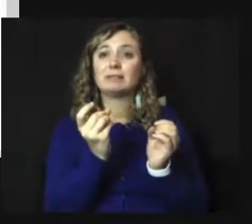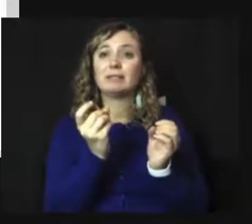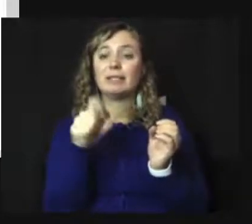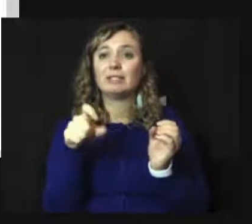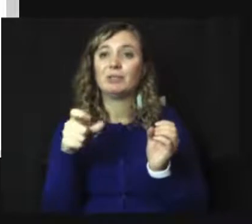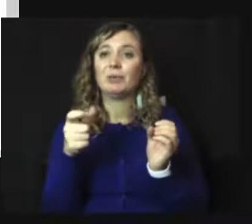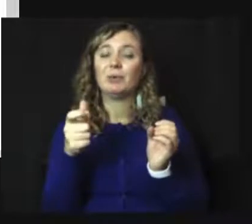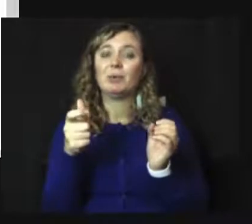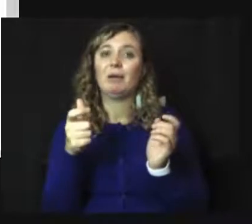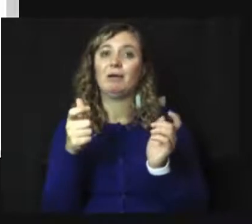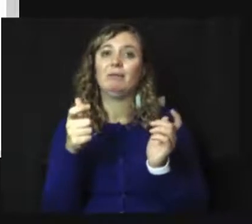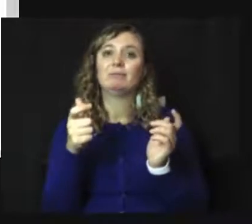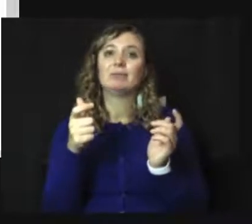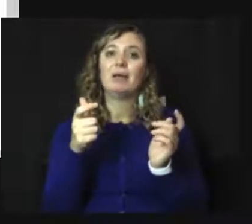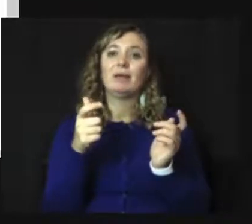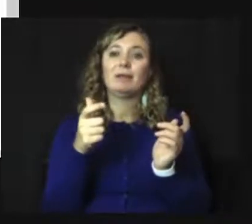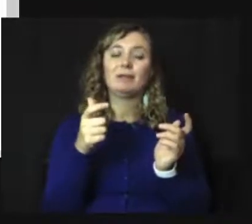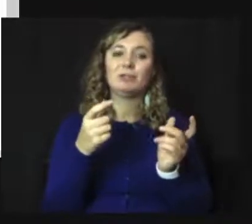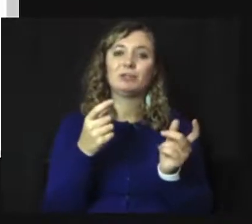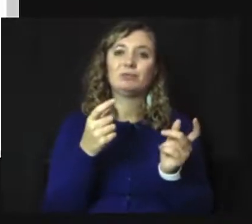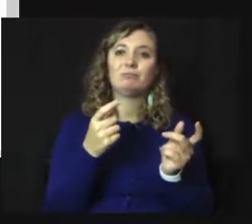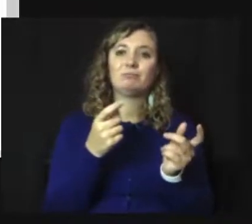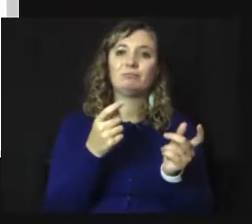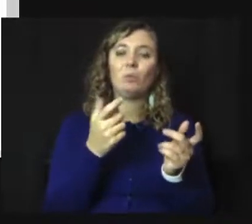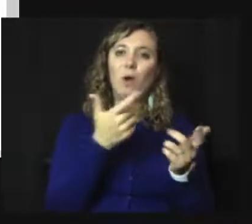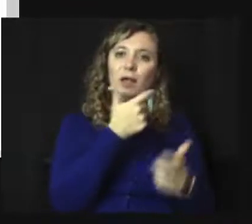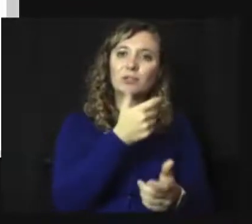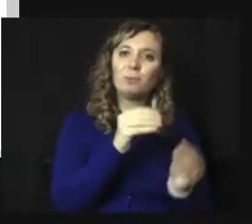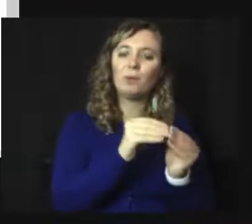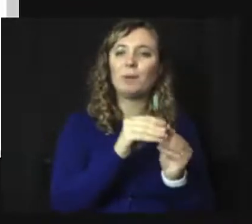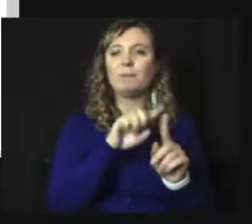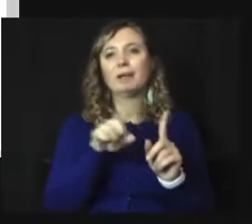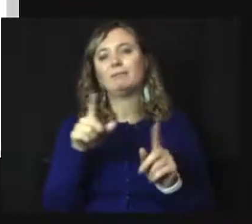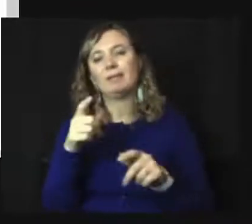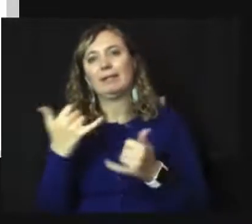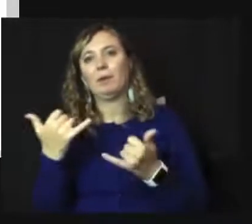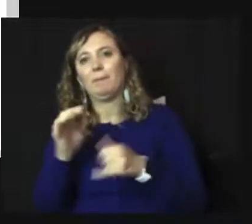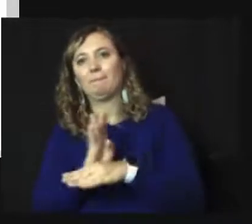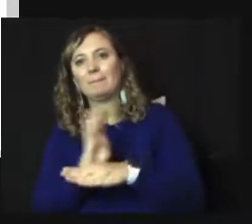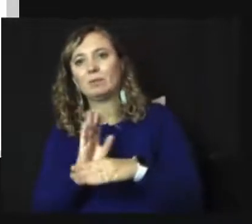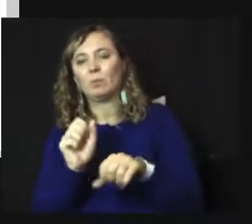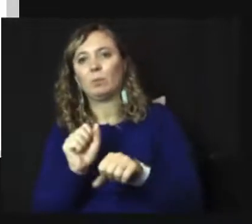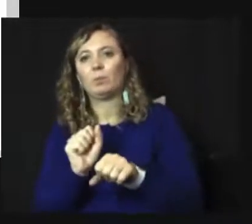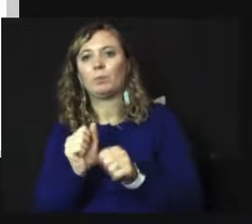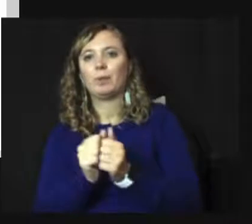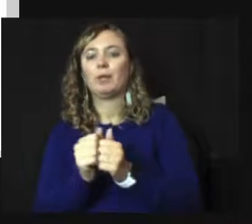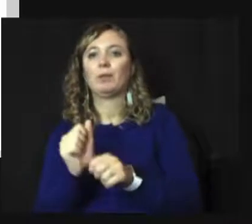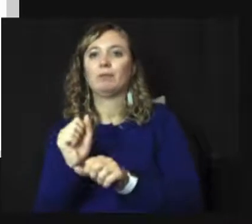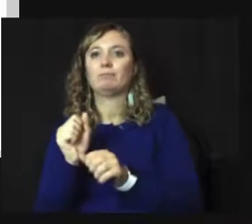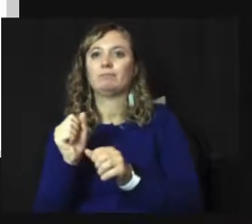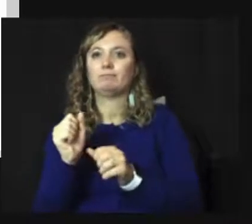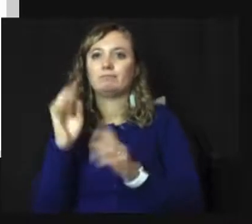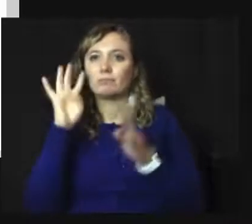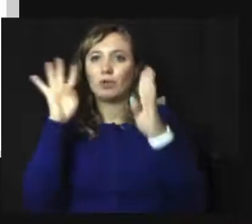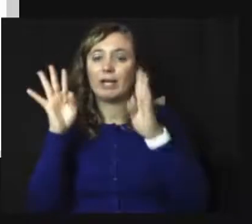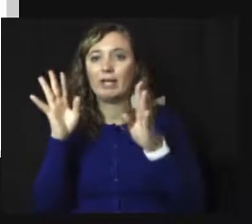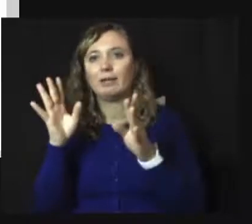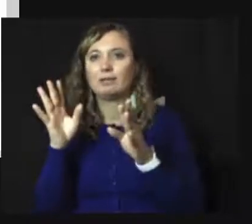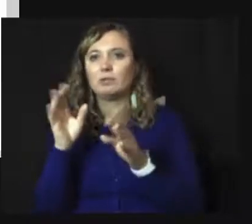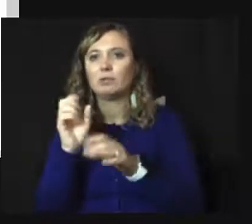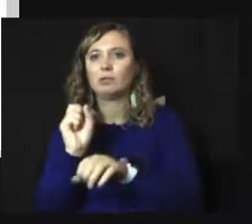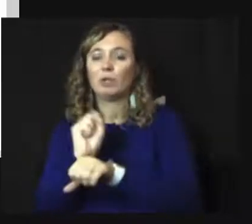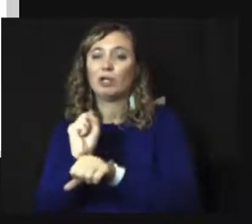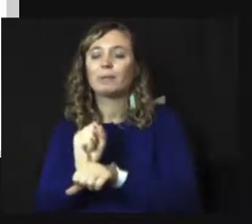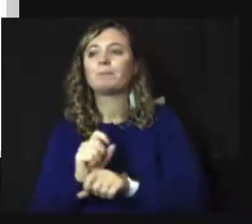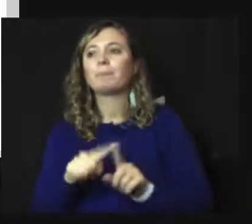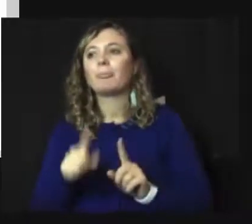now. But I would say I definitely enjoy Atypical. And I